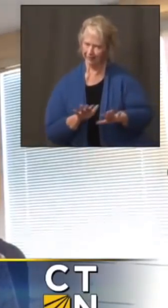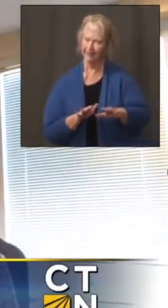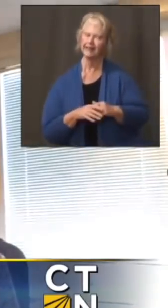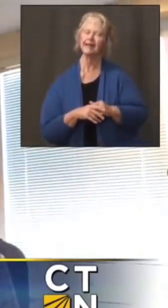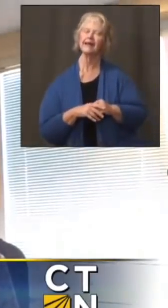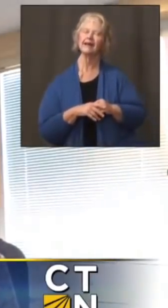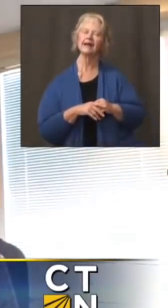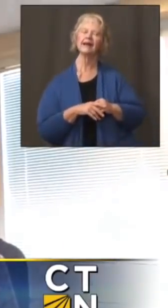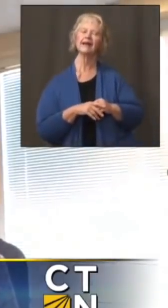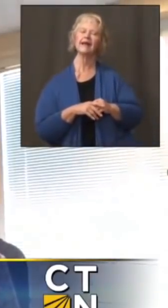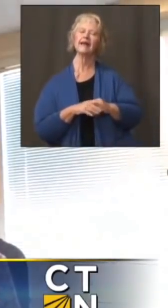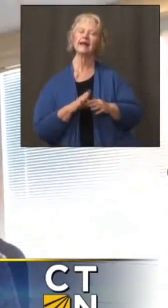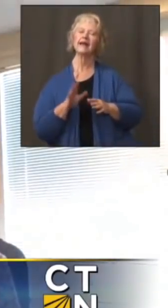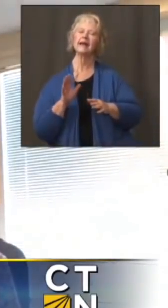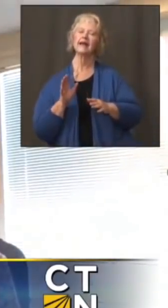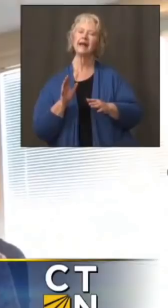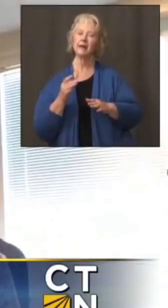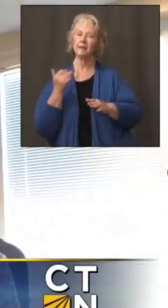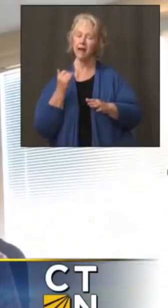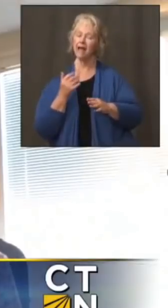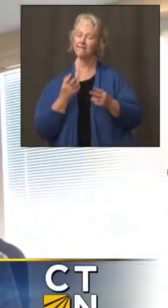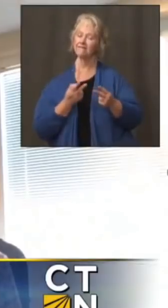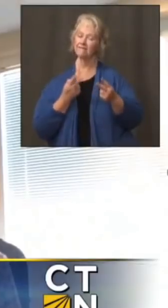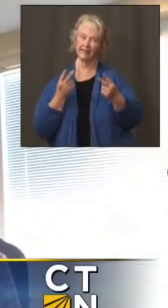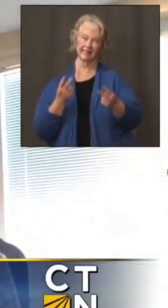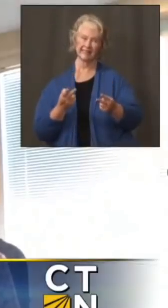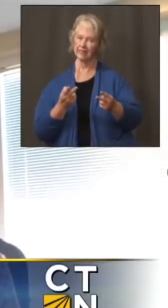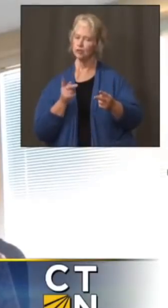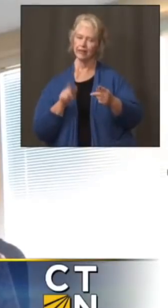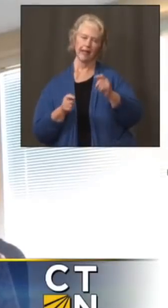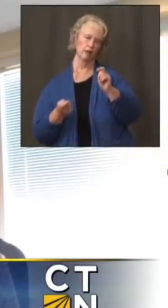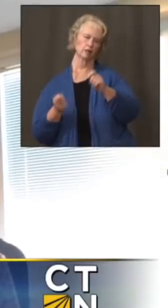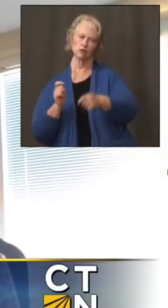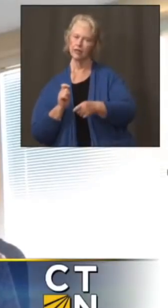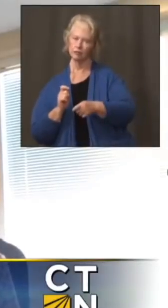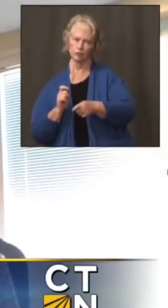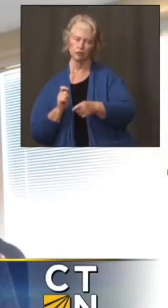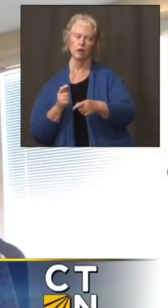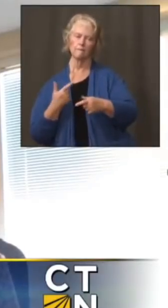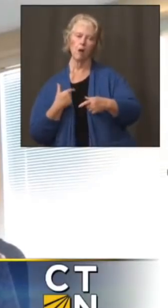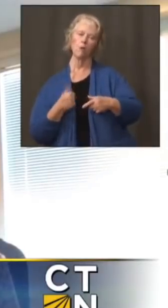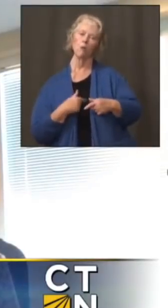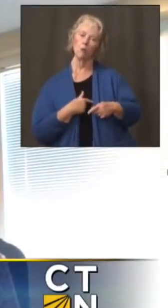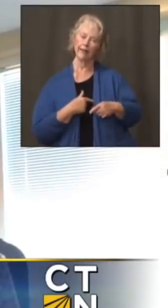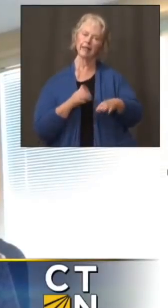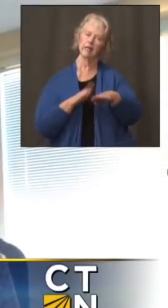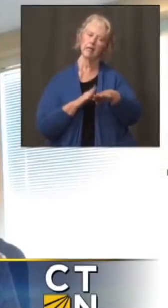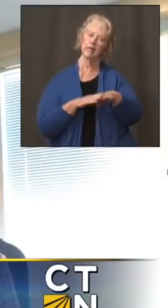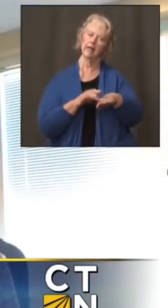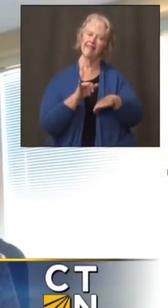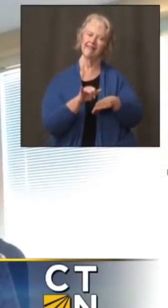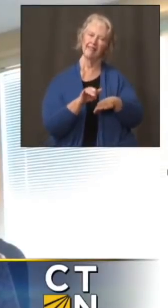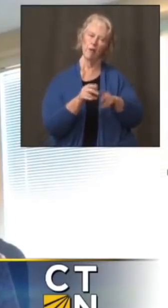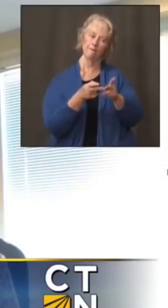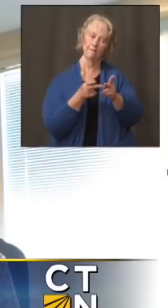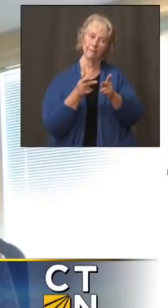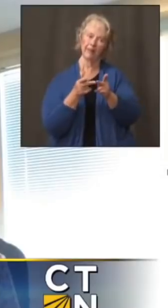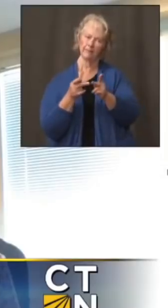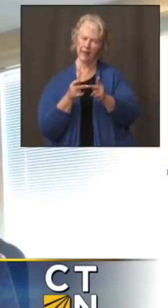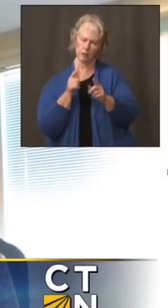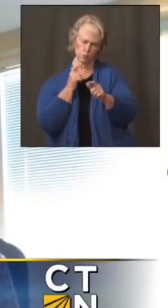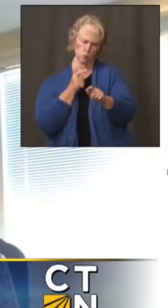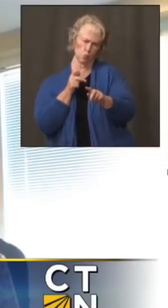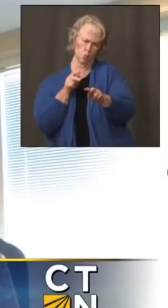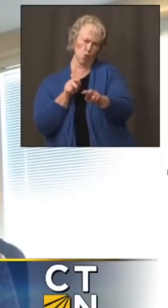yet. So the visitation won't be scaled back, but we are really advising the facilities to be vigilant